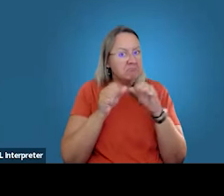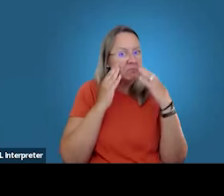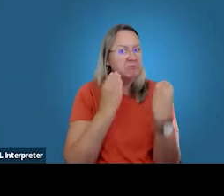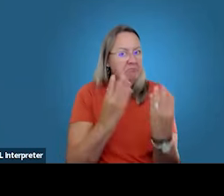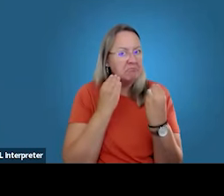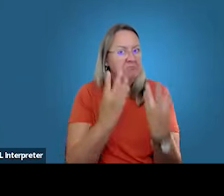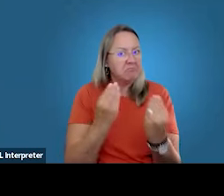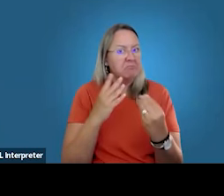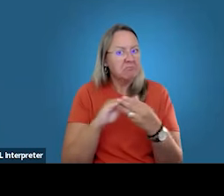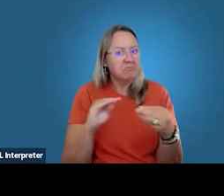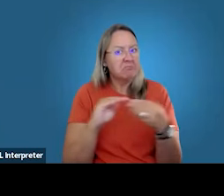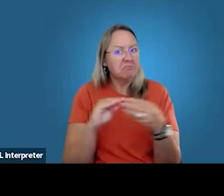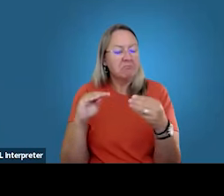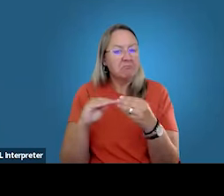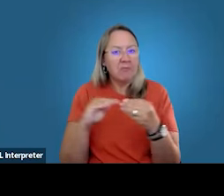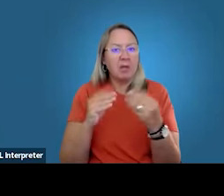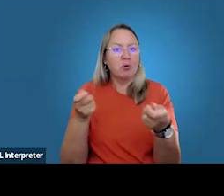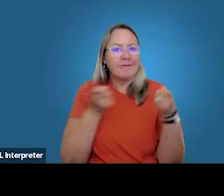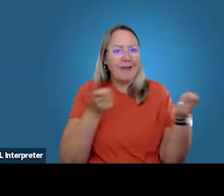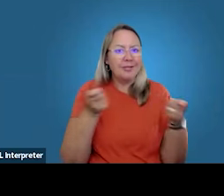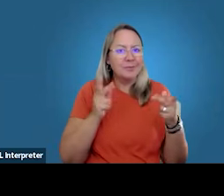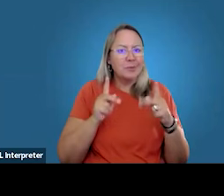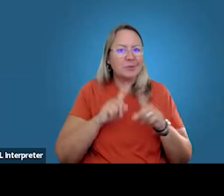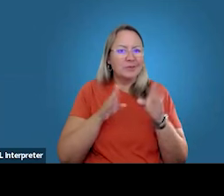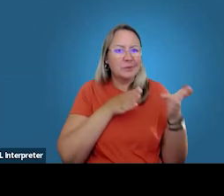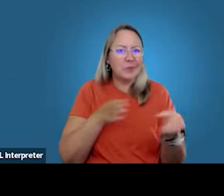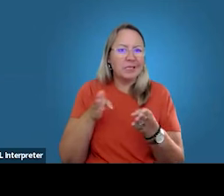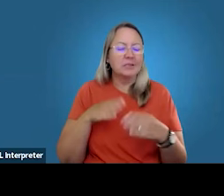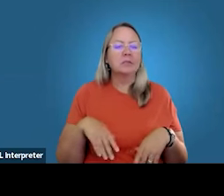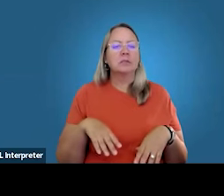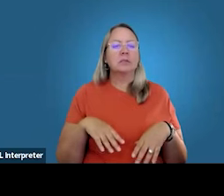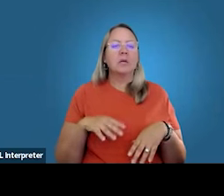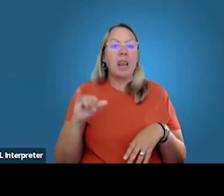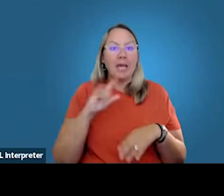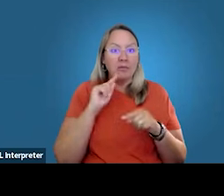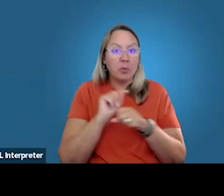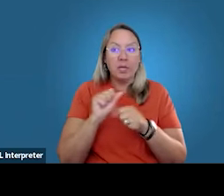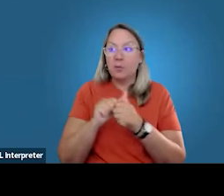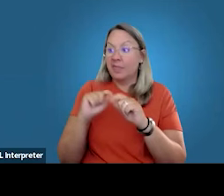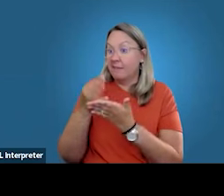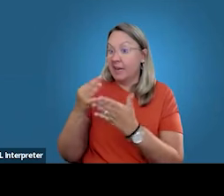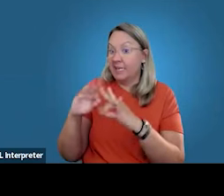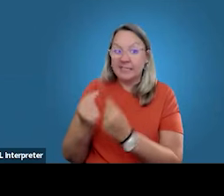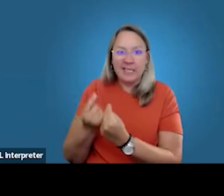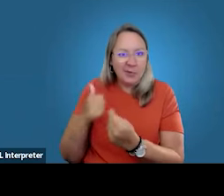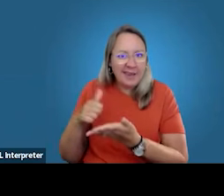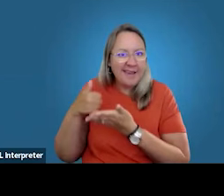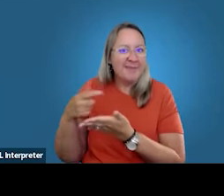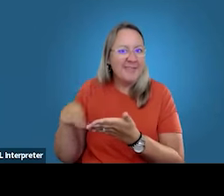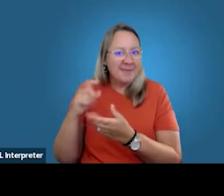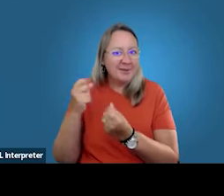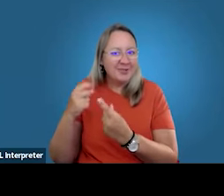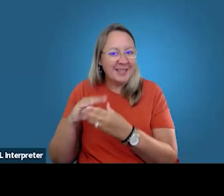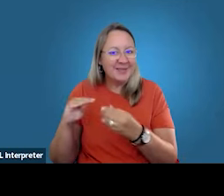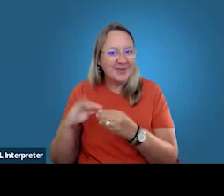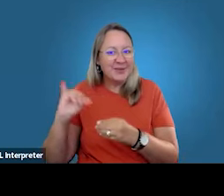story of what we do and we're engaging people in different ways, even if we work in a team like finance, for example. And we also helped them pitch for a big